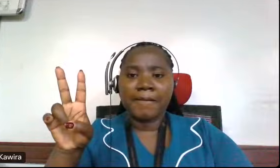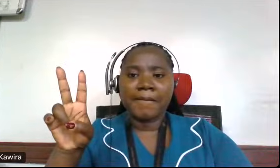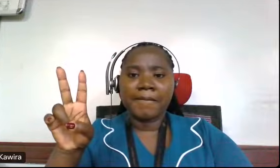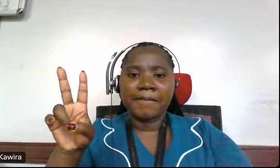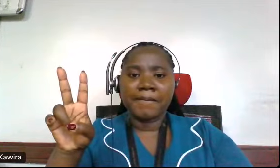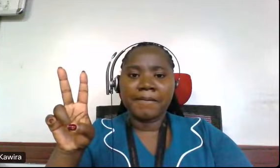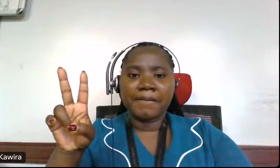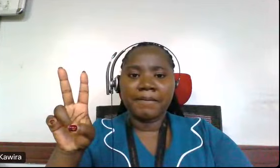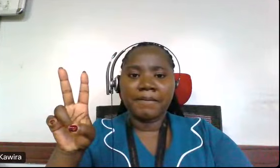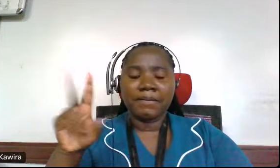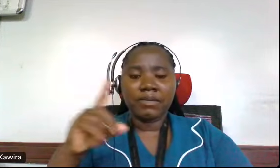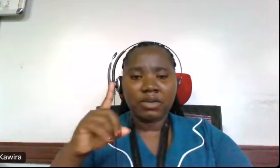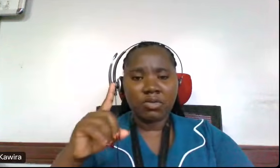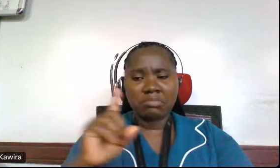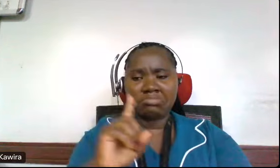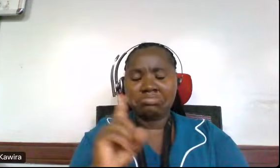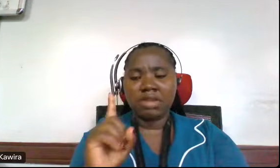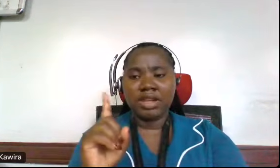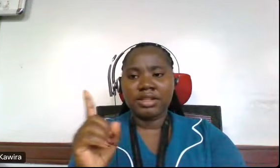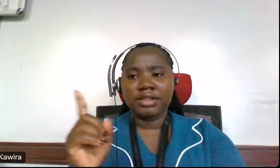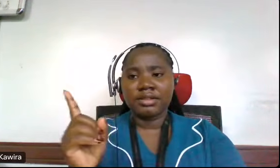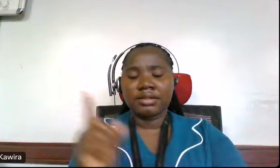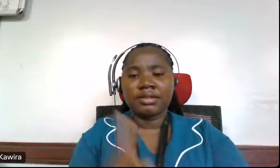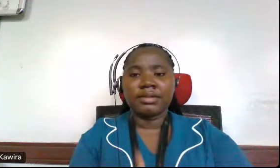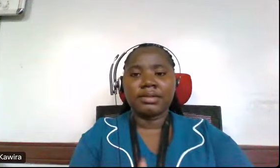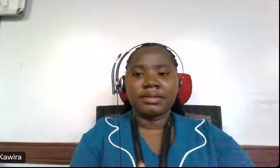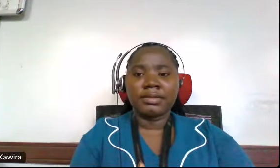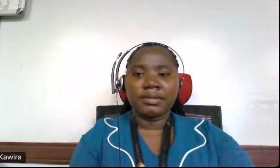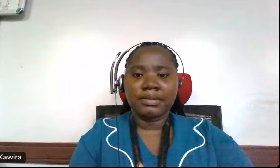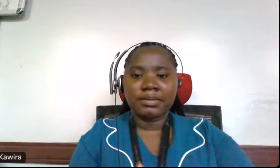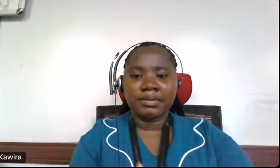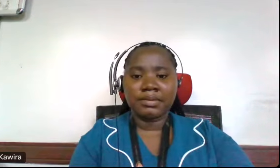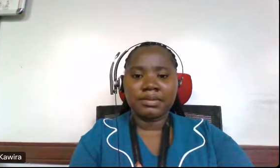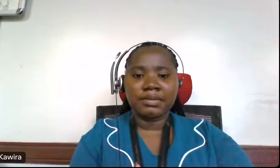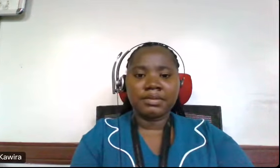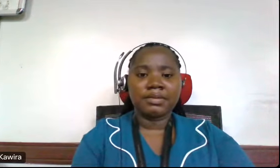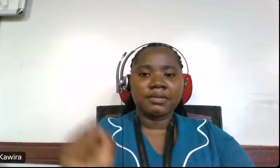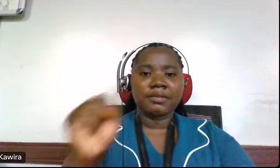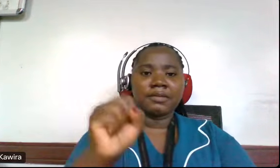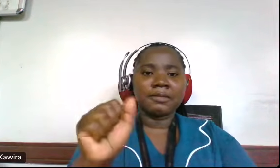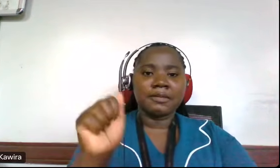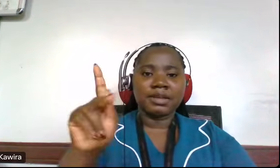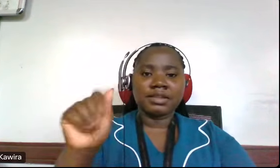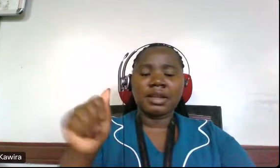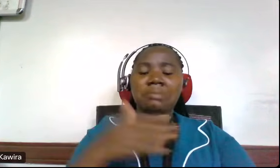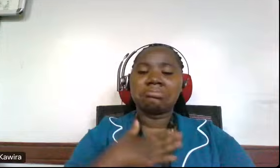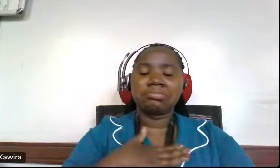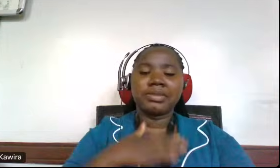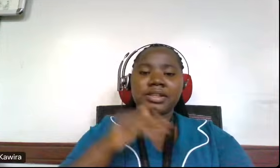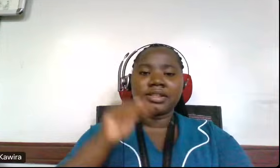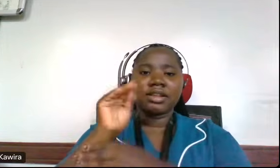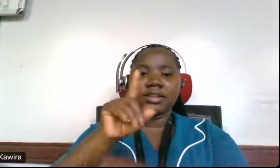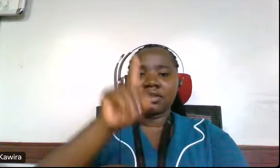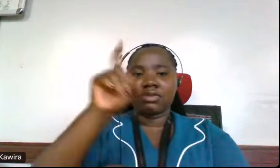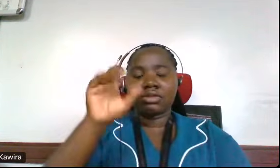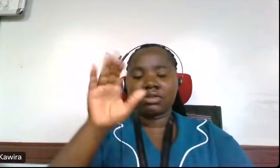Just a minute. Saka, Mr. Saka, you can unmute and ask your question.